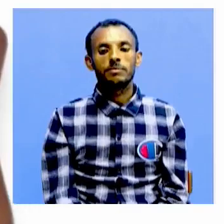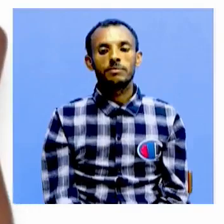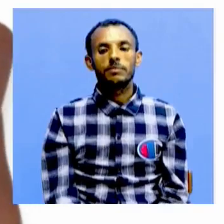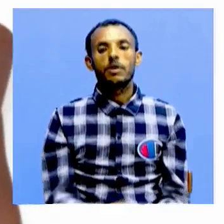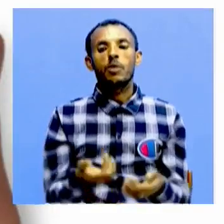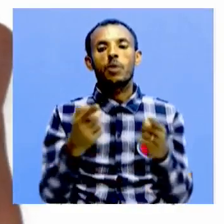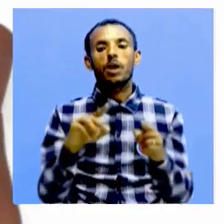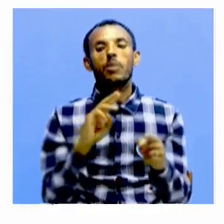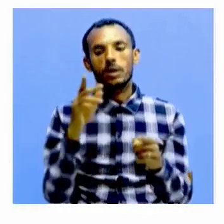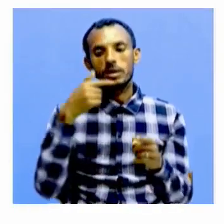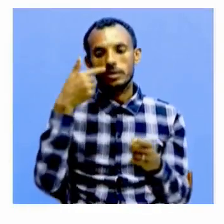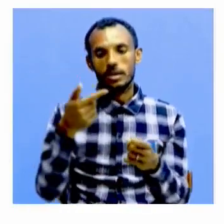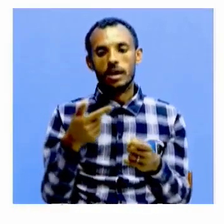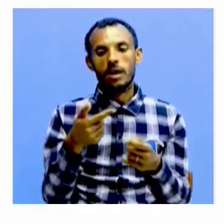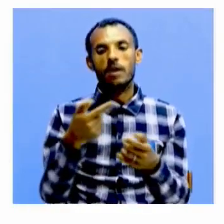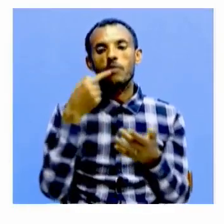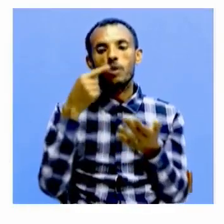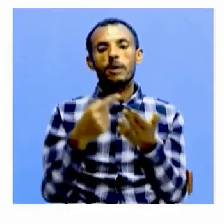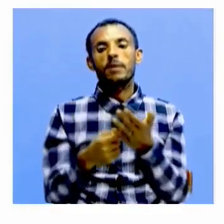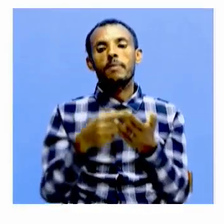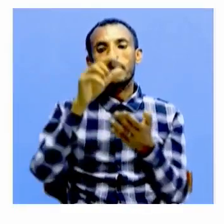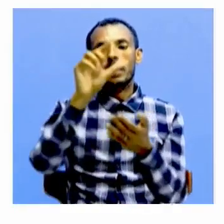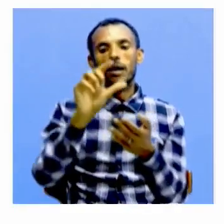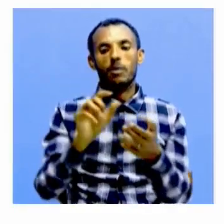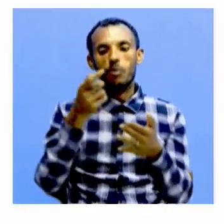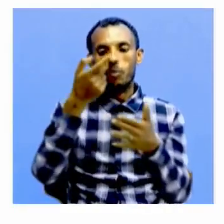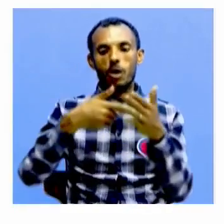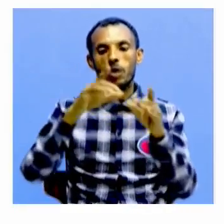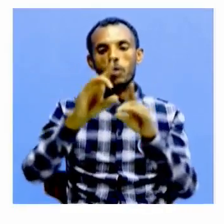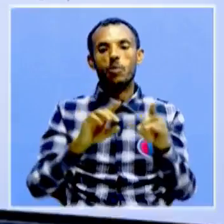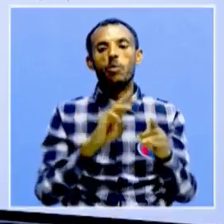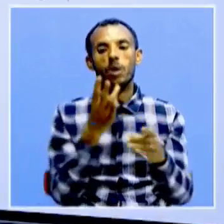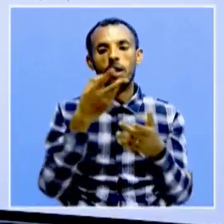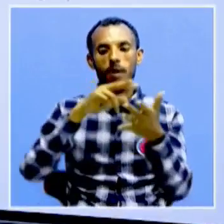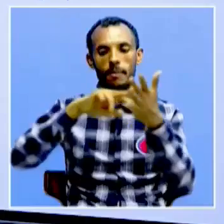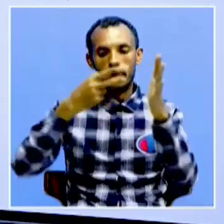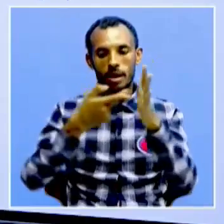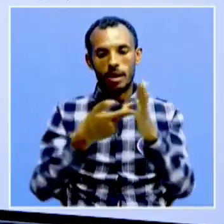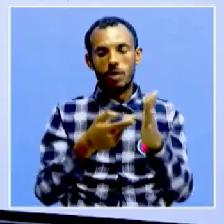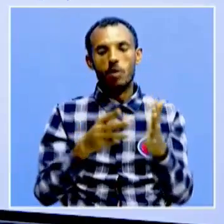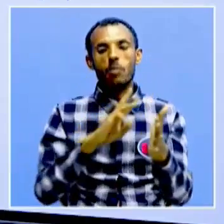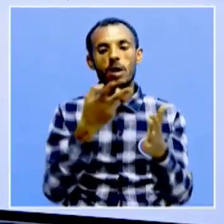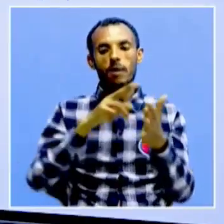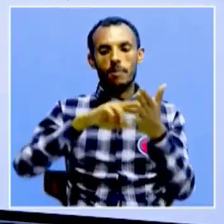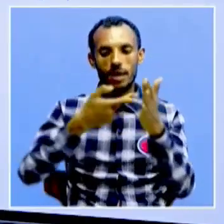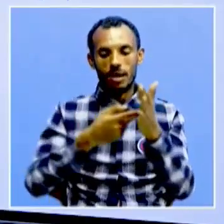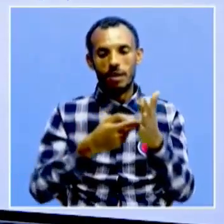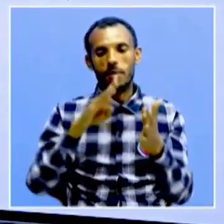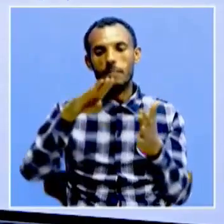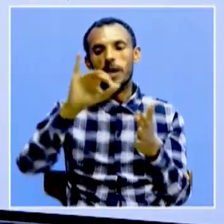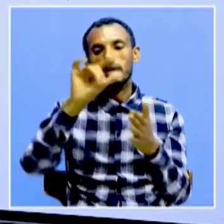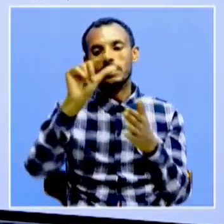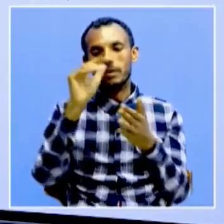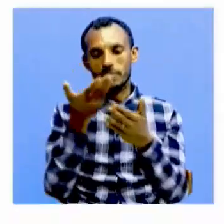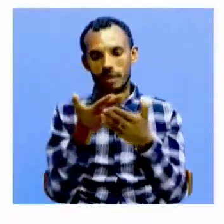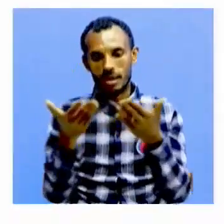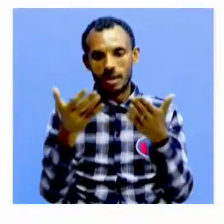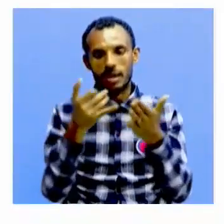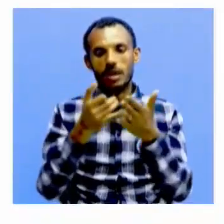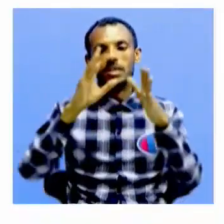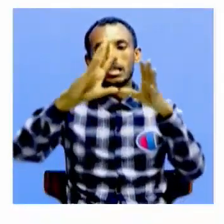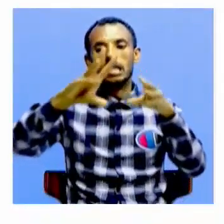When we say informative paragraph, what do we mean? We mean by something which gives what? Gives